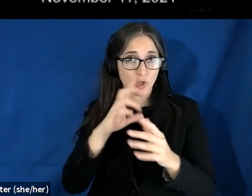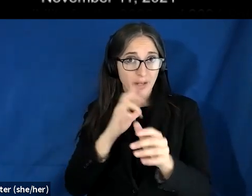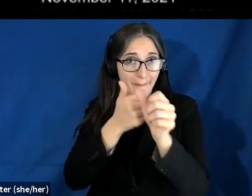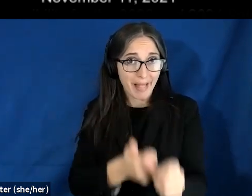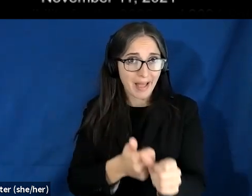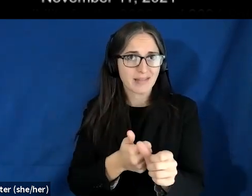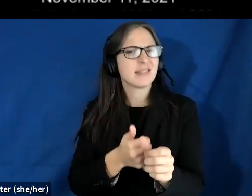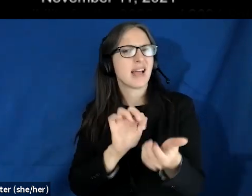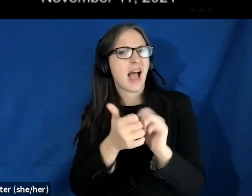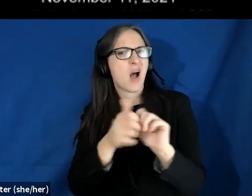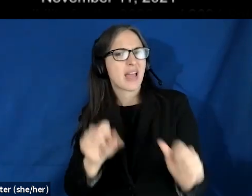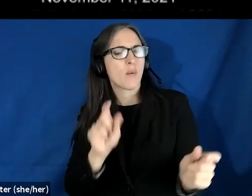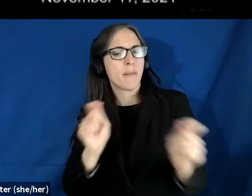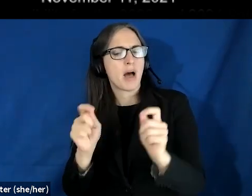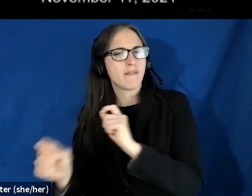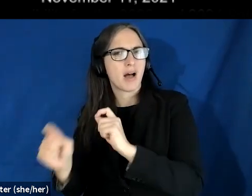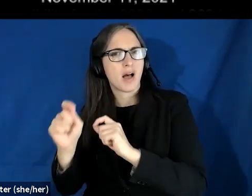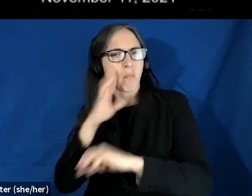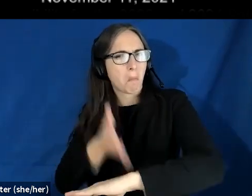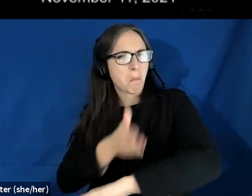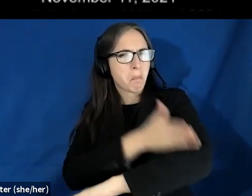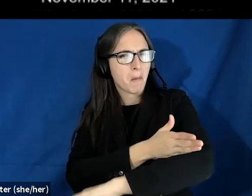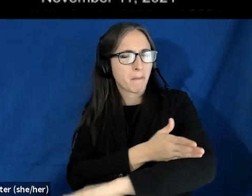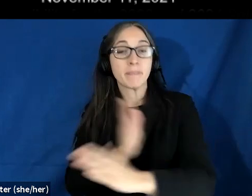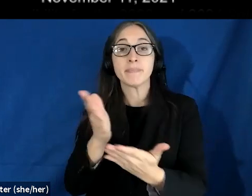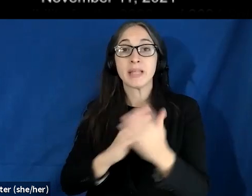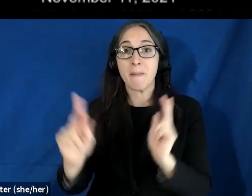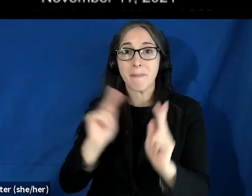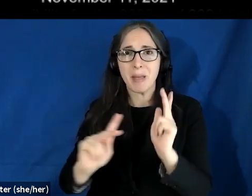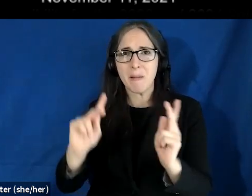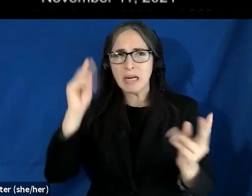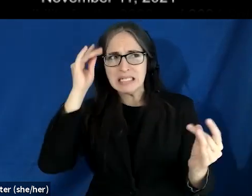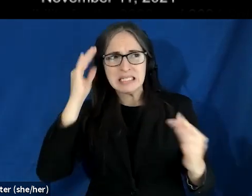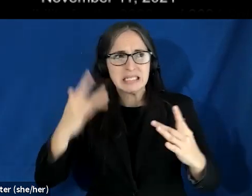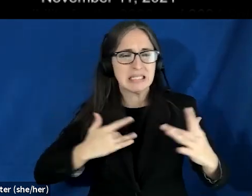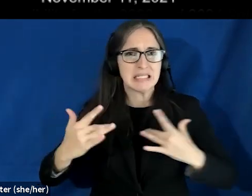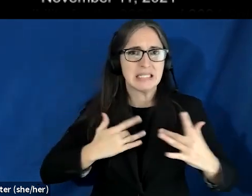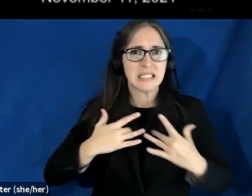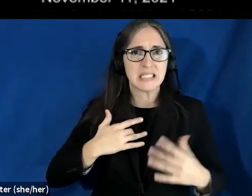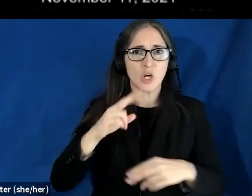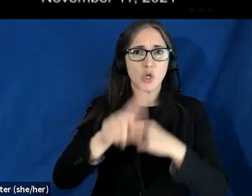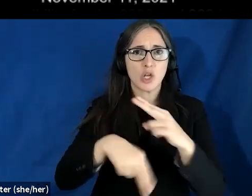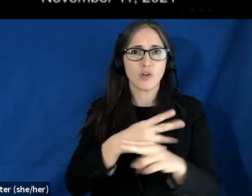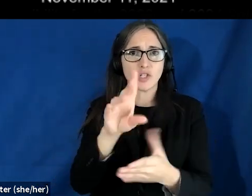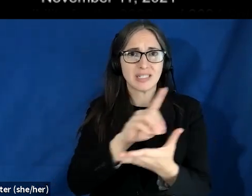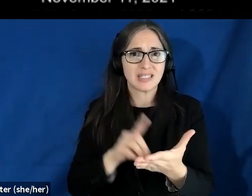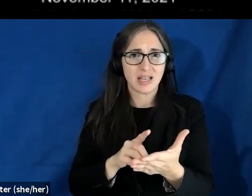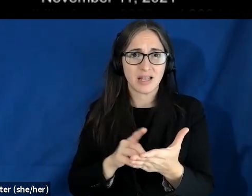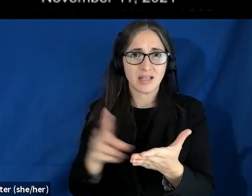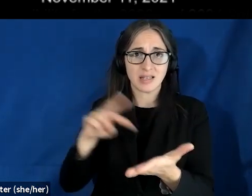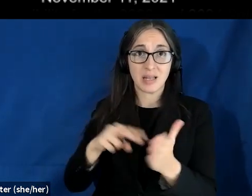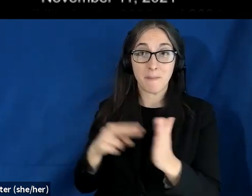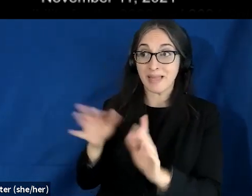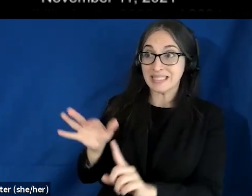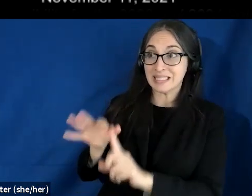better? Some people worry about universal design as diluting the special